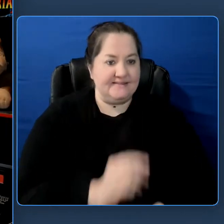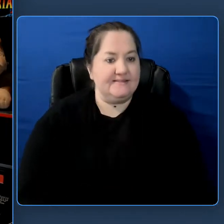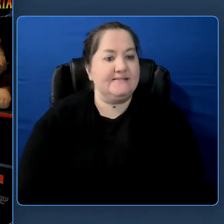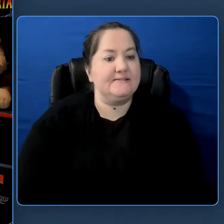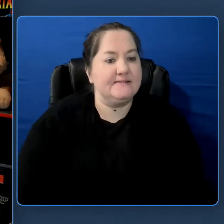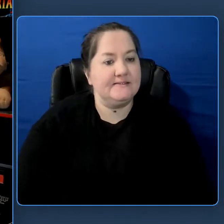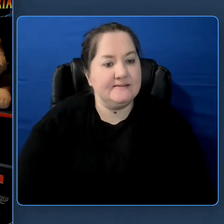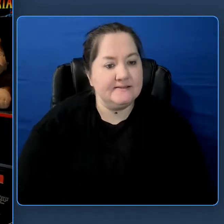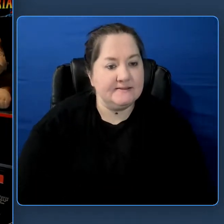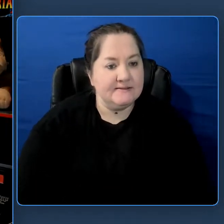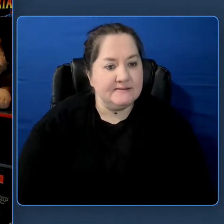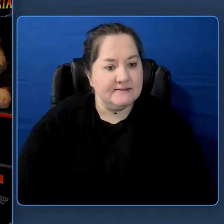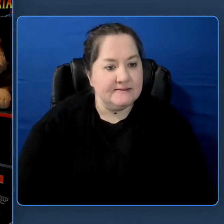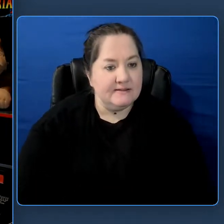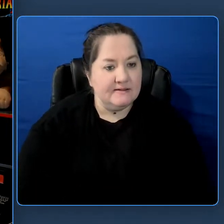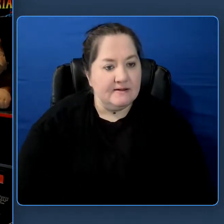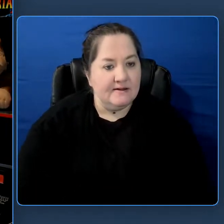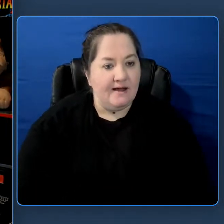Yes.